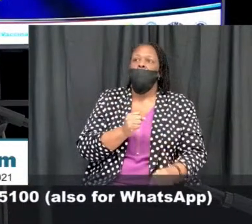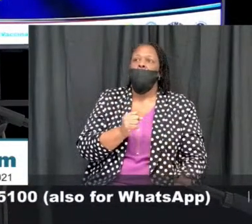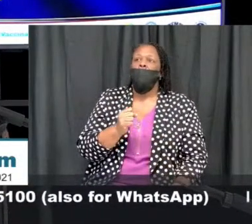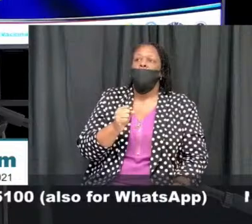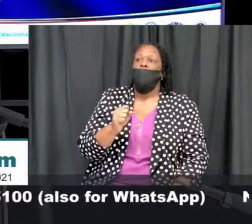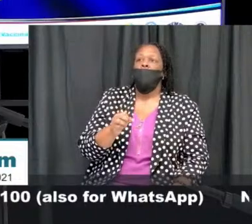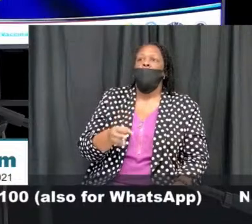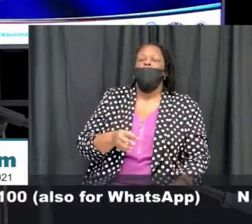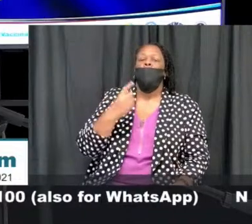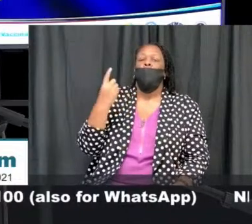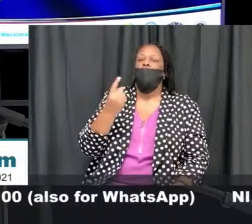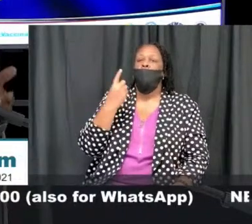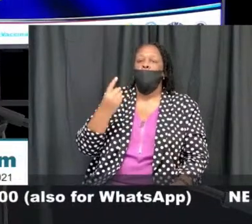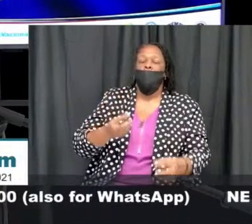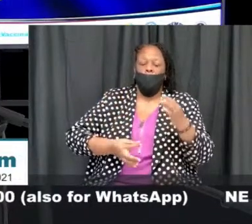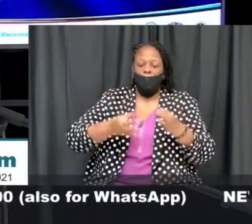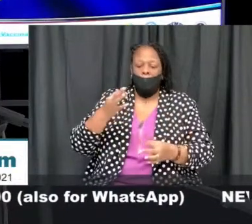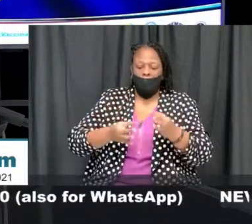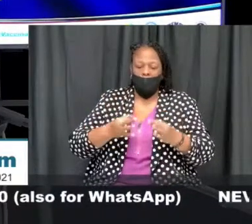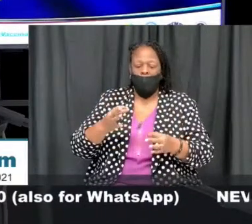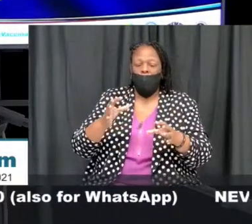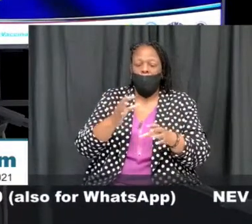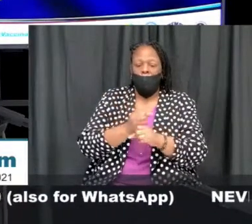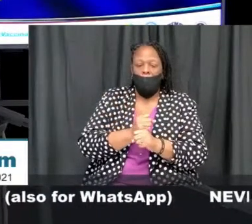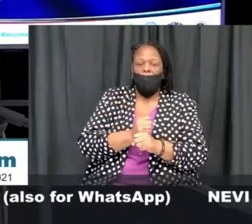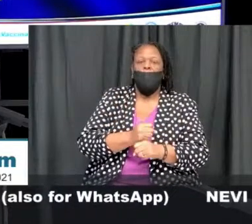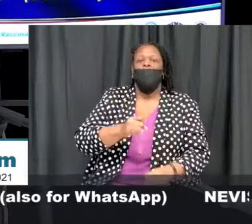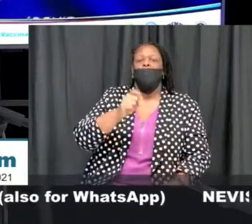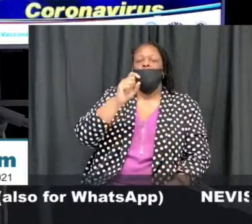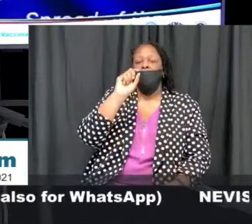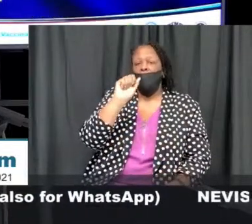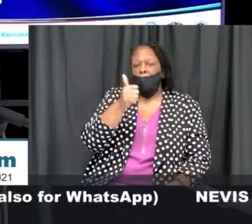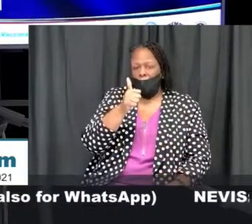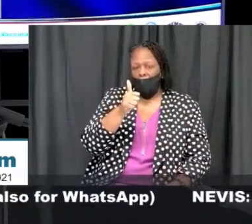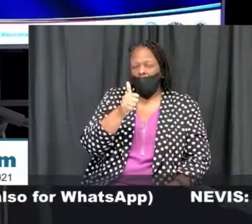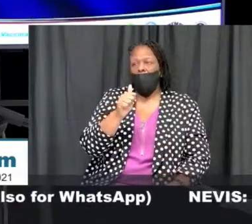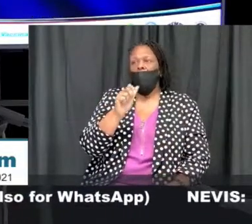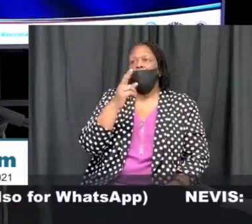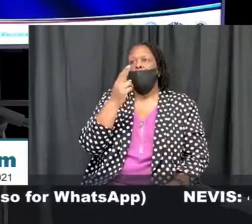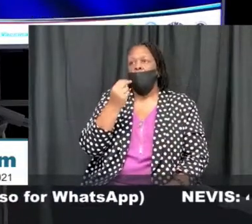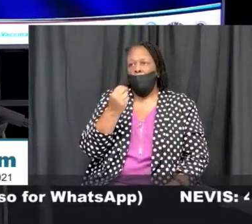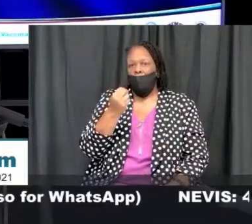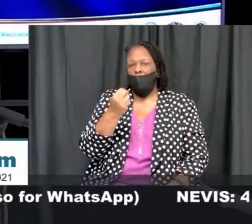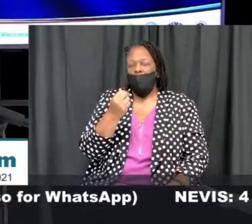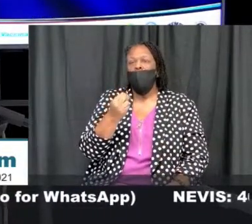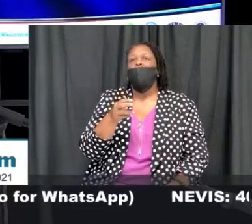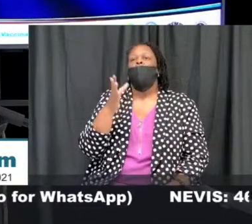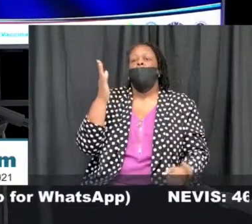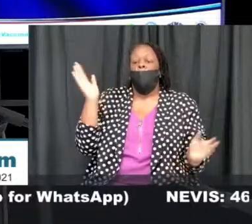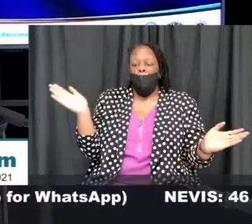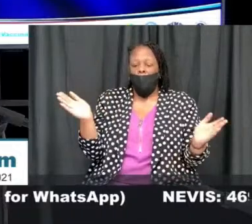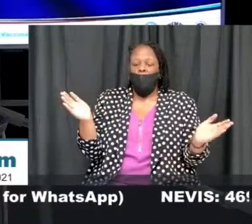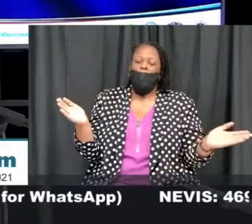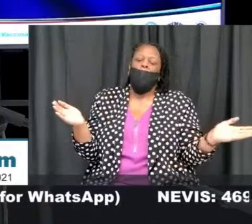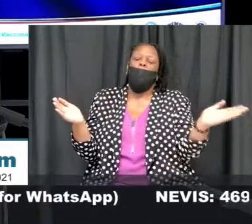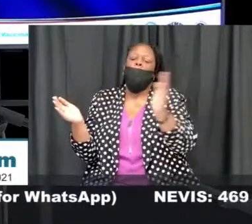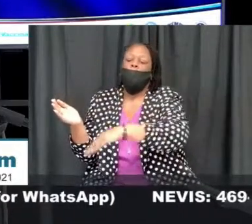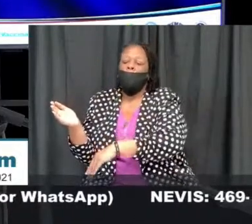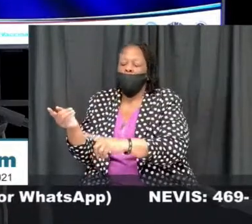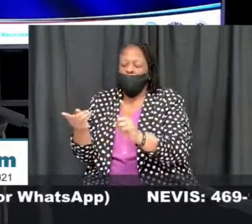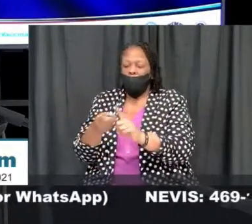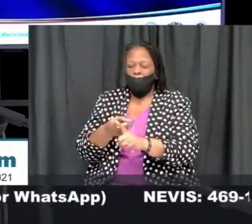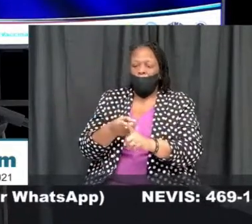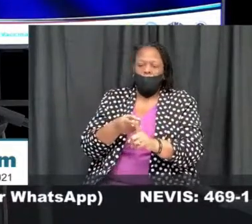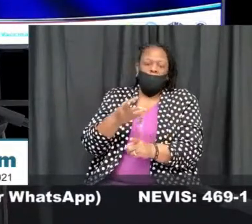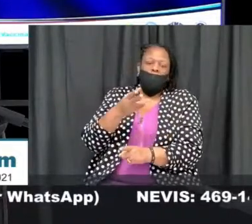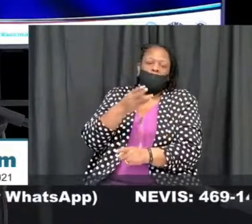unless we get 10 or 12, we would give them an appointment to come the following day. to the clinic to be vaccinated. So no doses have